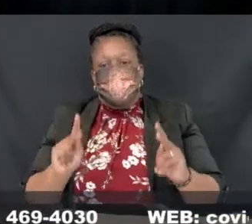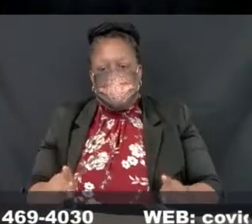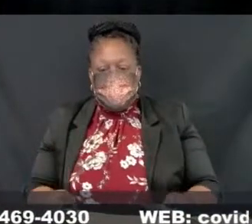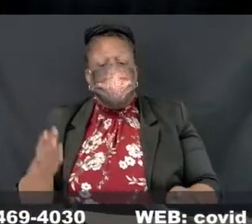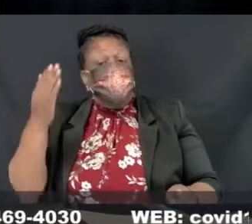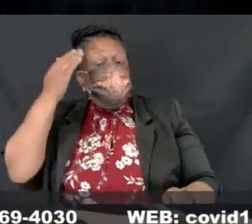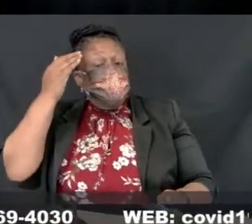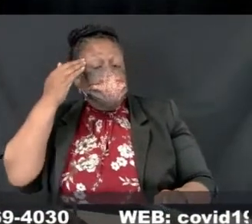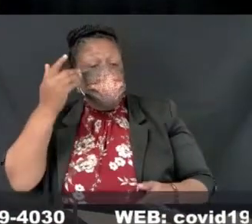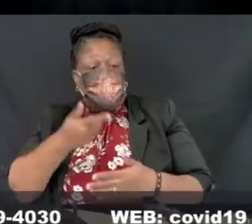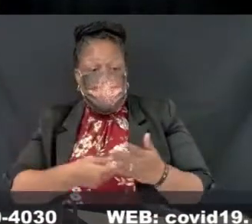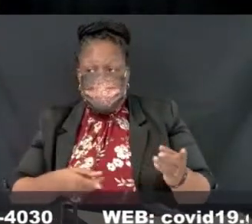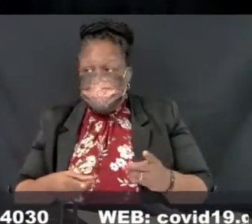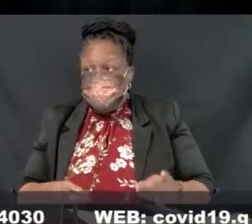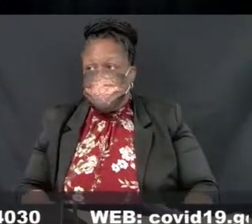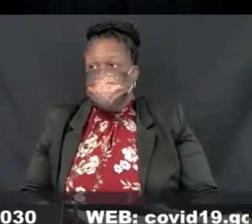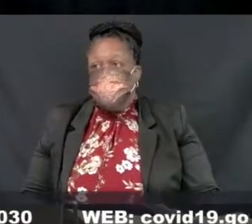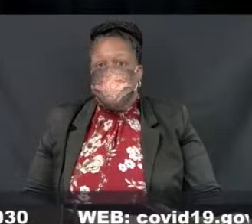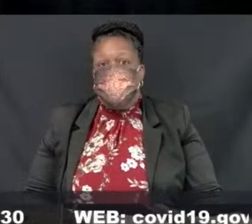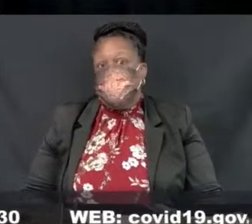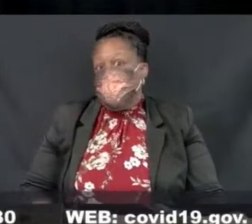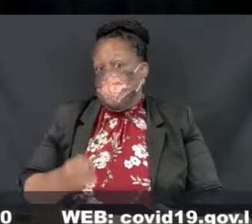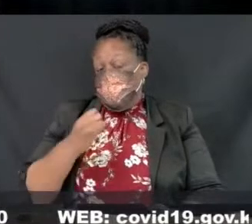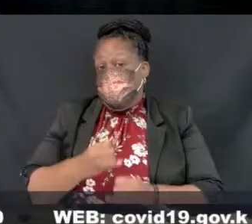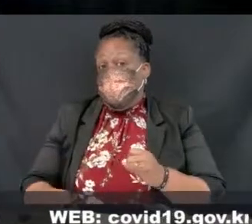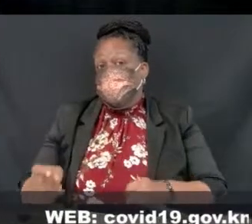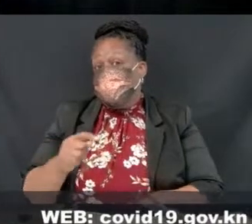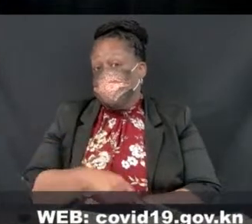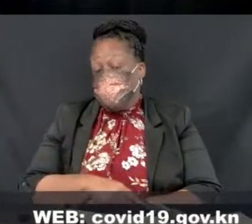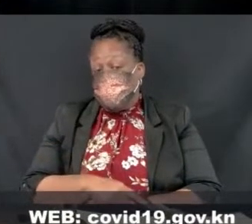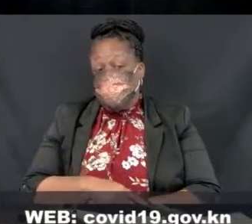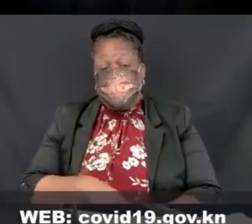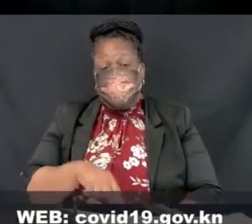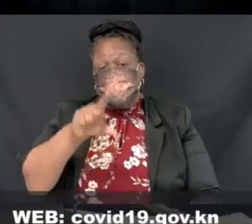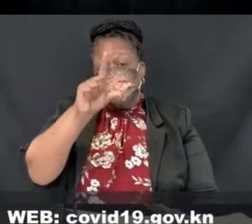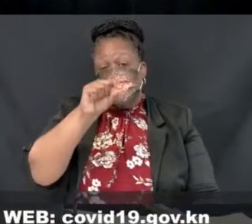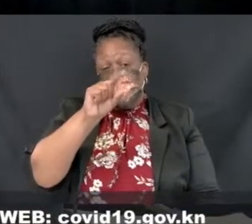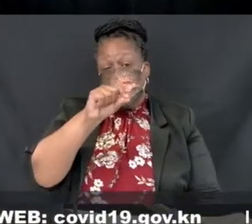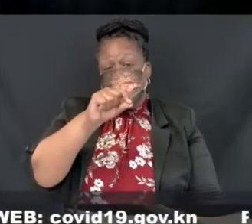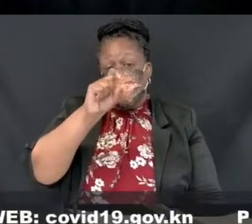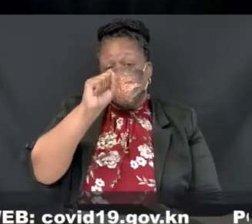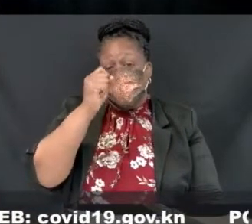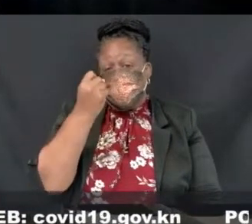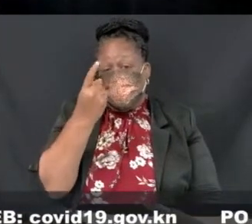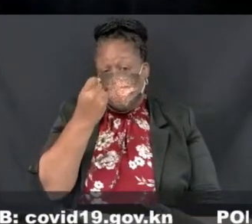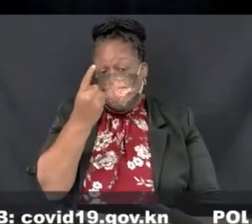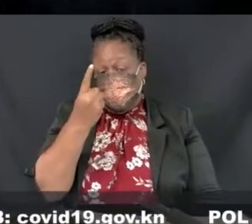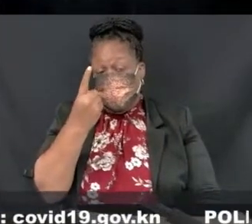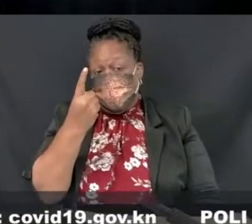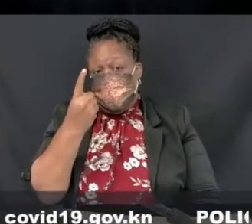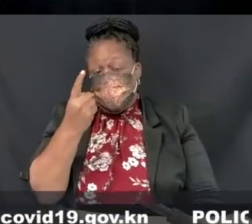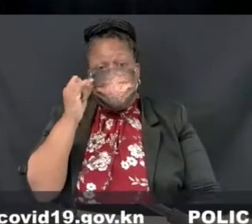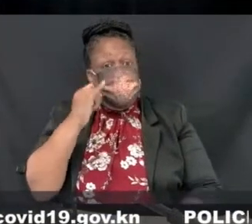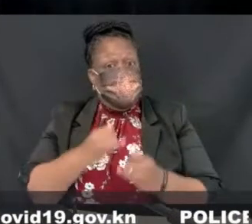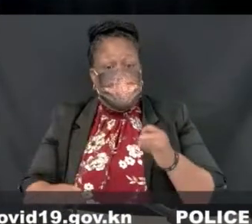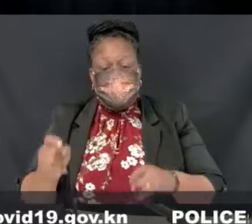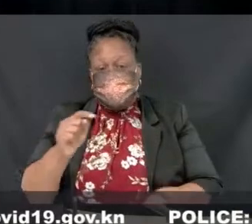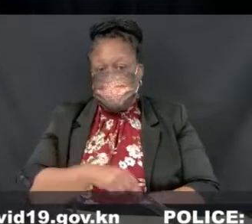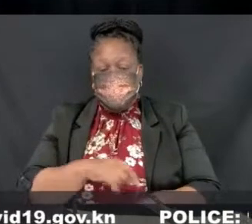Notably, the last census was conducted in 2011, that is some 11 years ago, and such